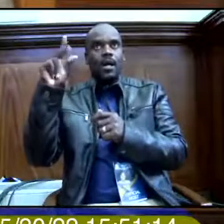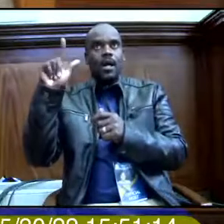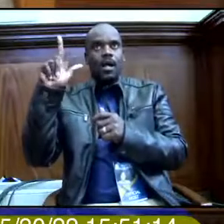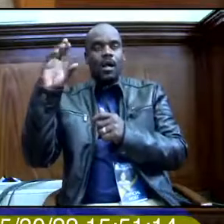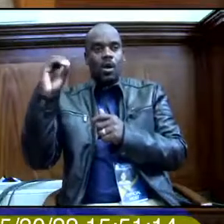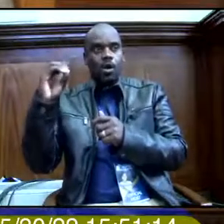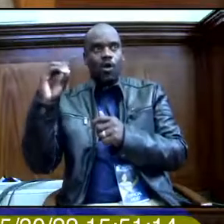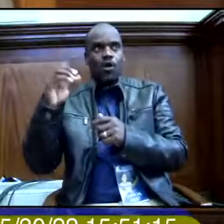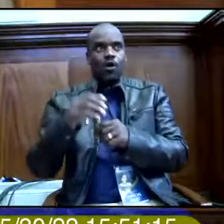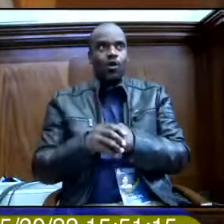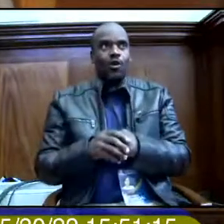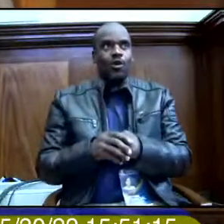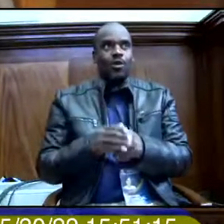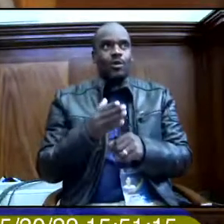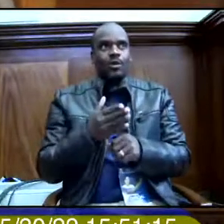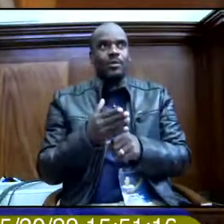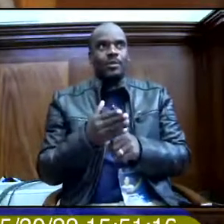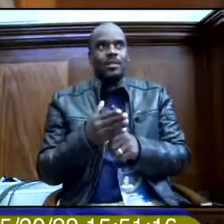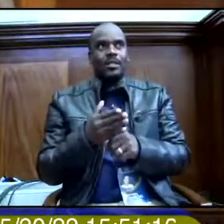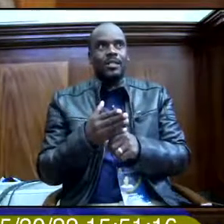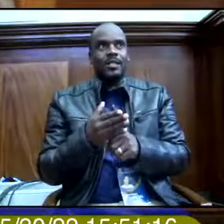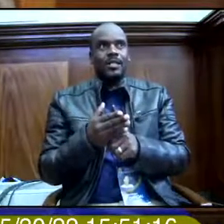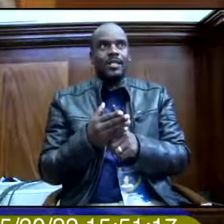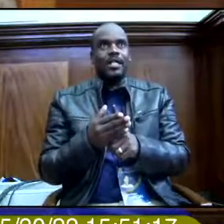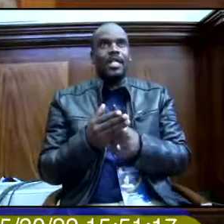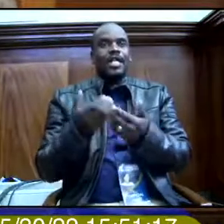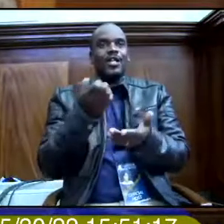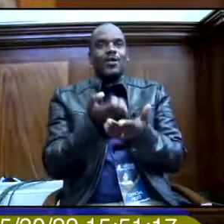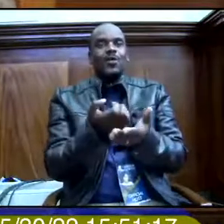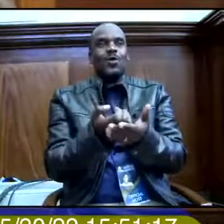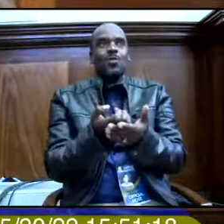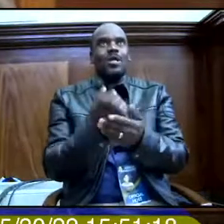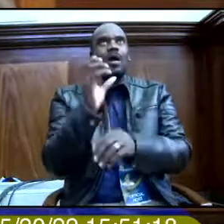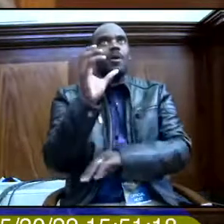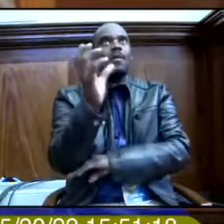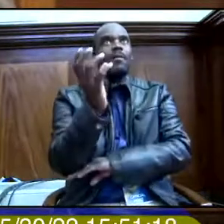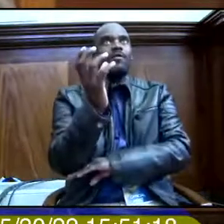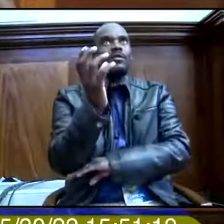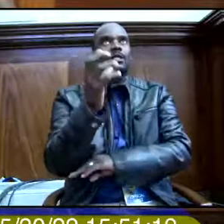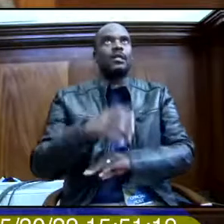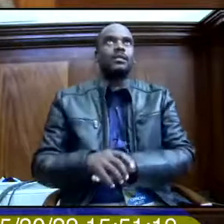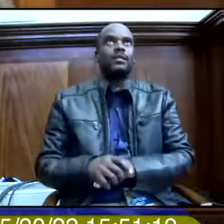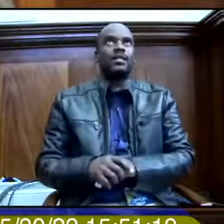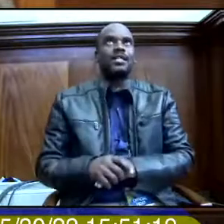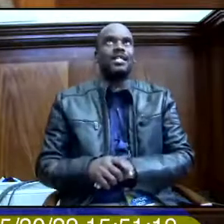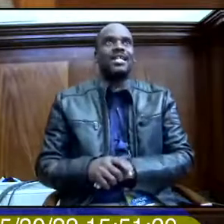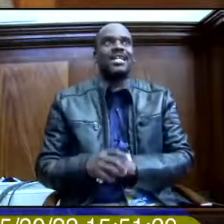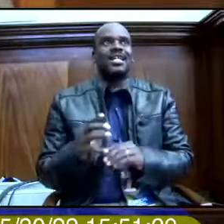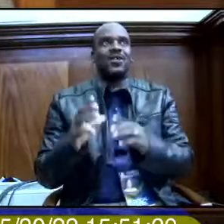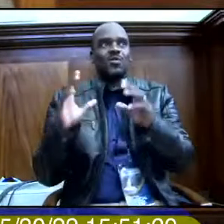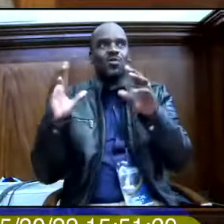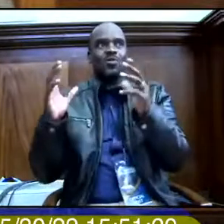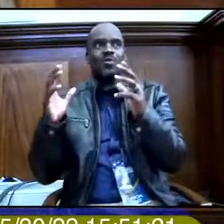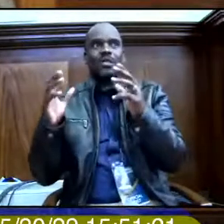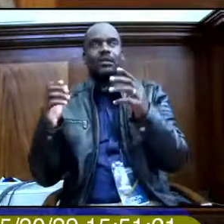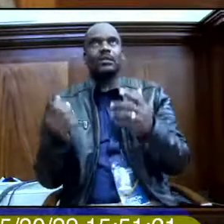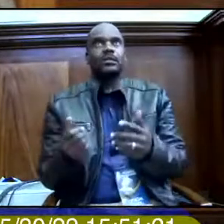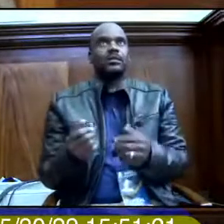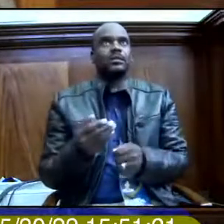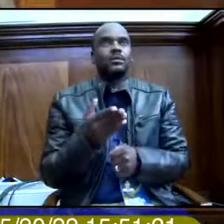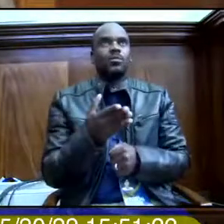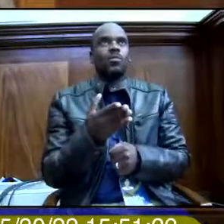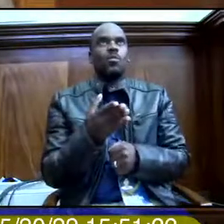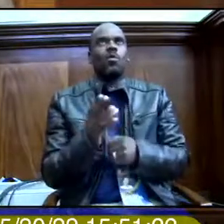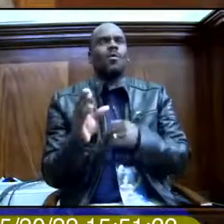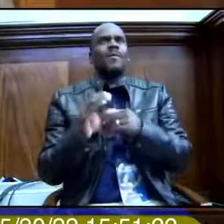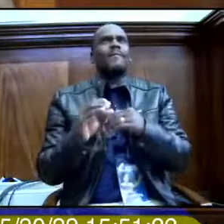enough to confront and kept the extent of illicit economy in our province and operating in silos with no benefit